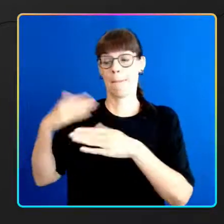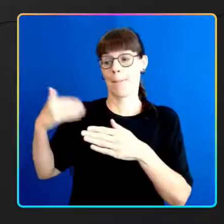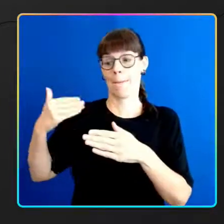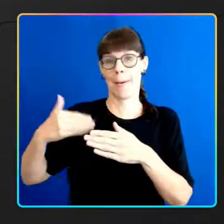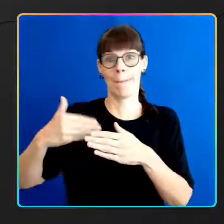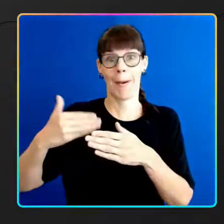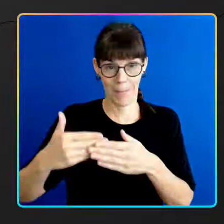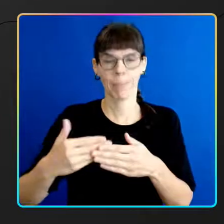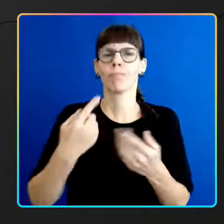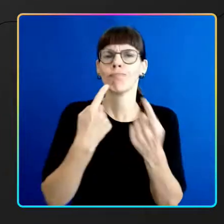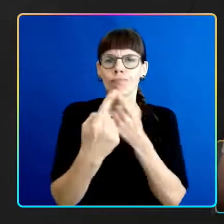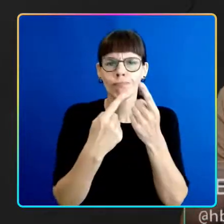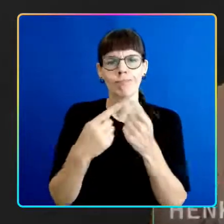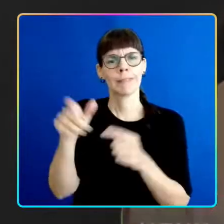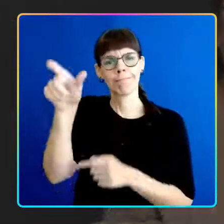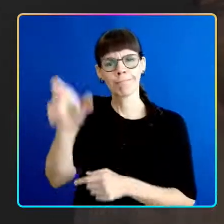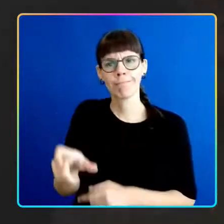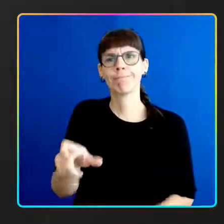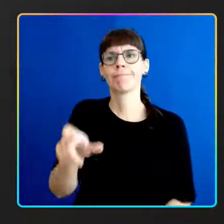her life in AI.